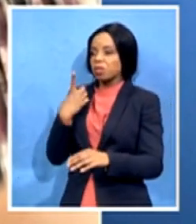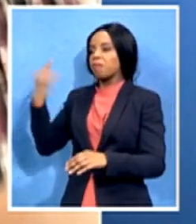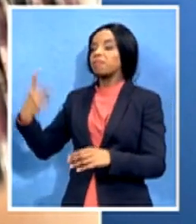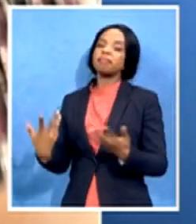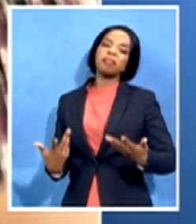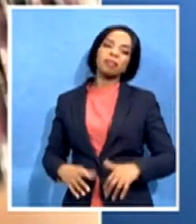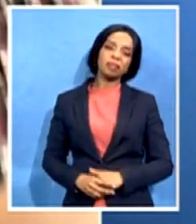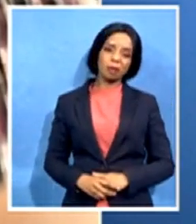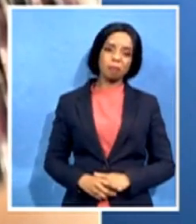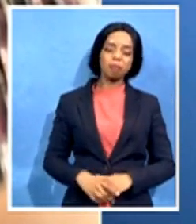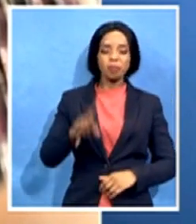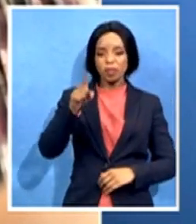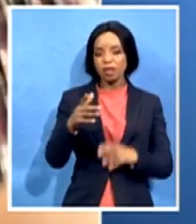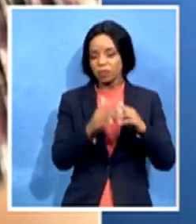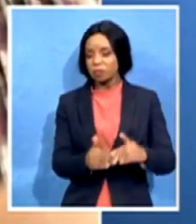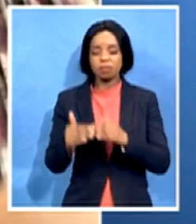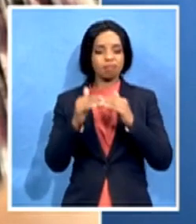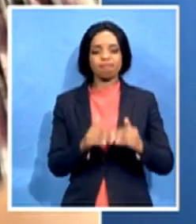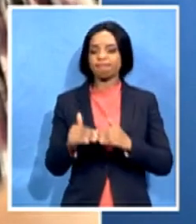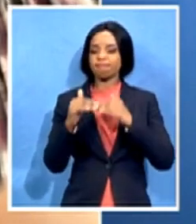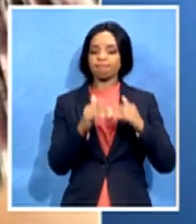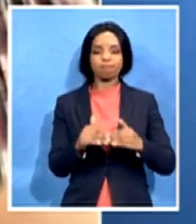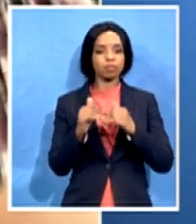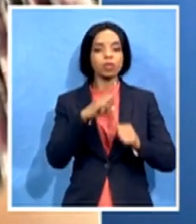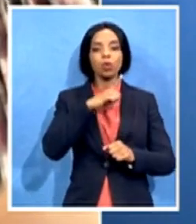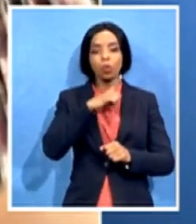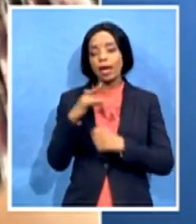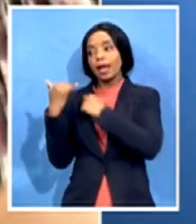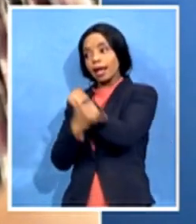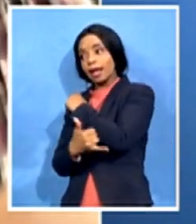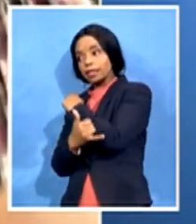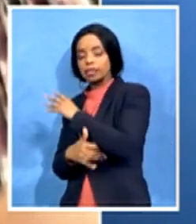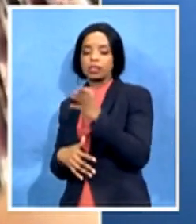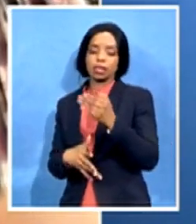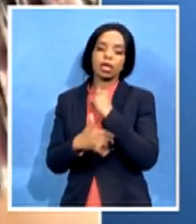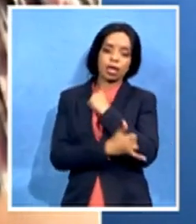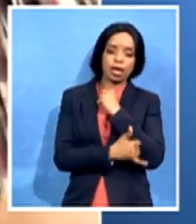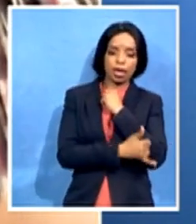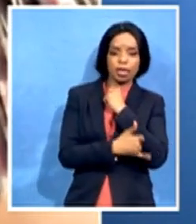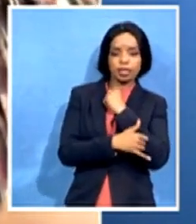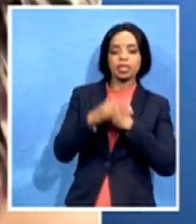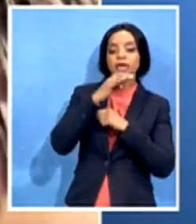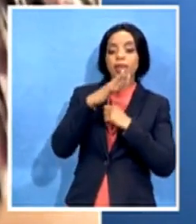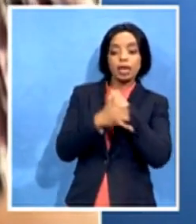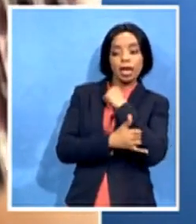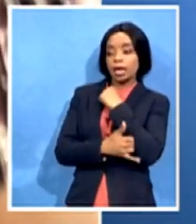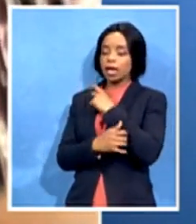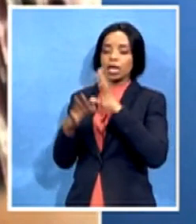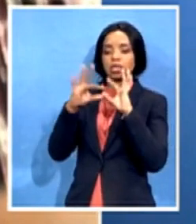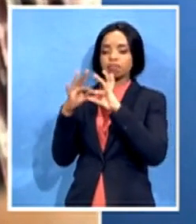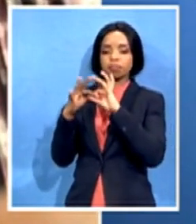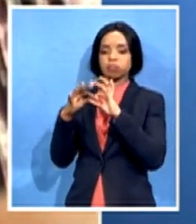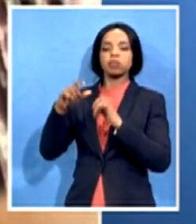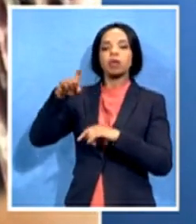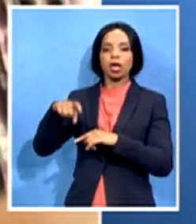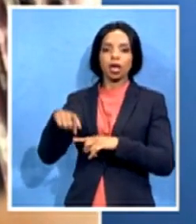country. They've got to maintain the country relations more than the issue of stock theft. So this